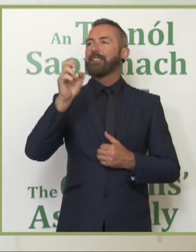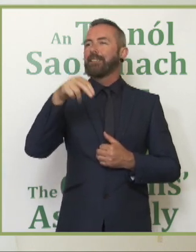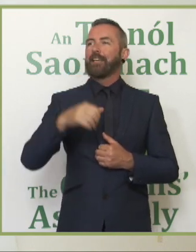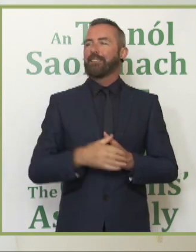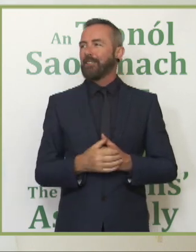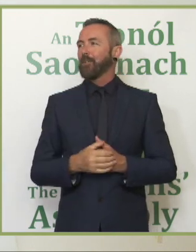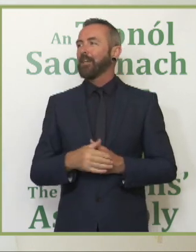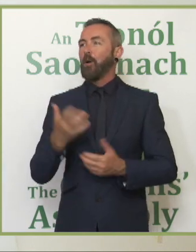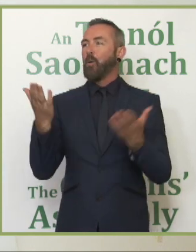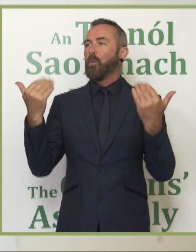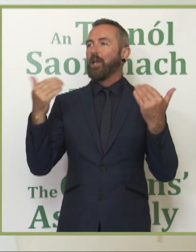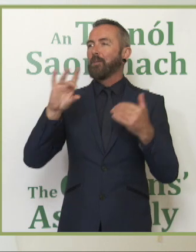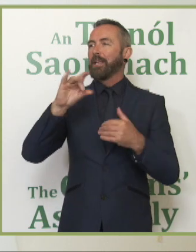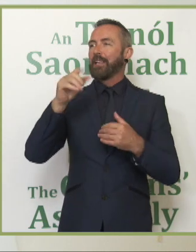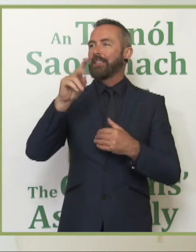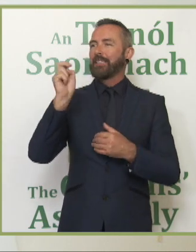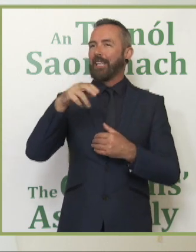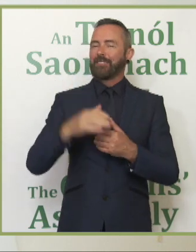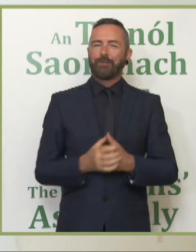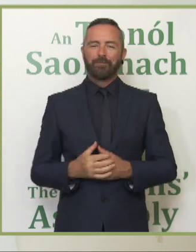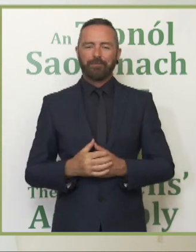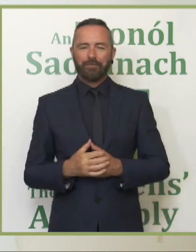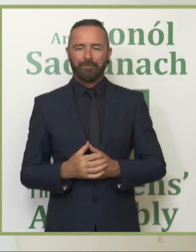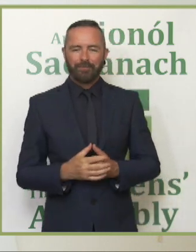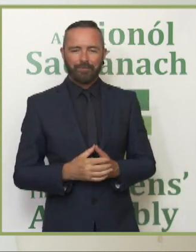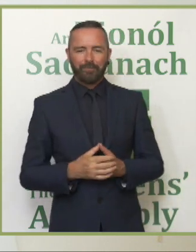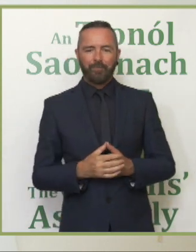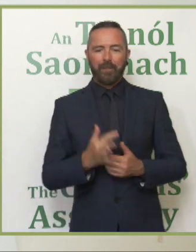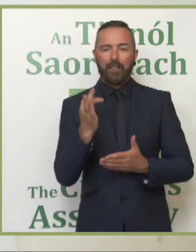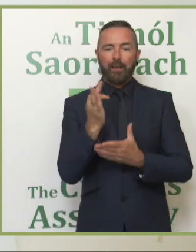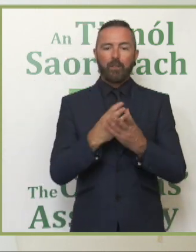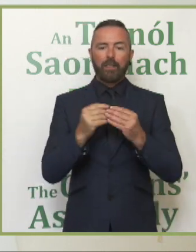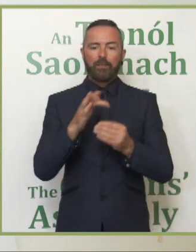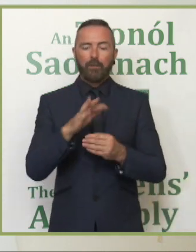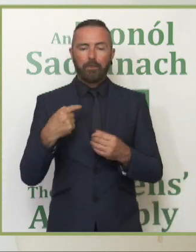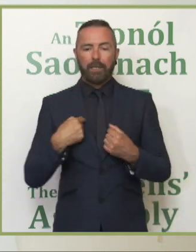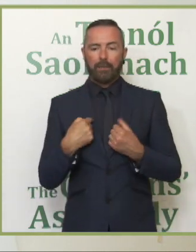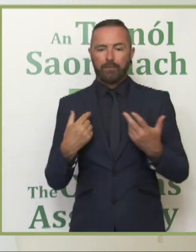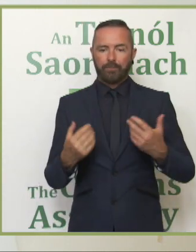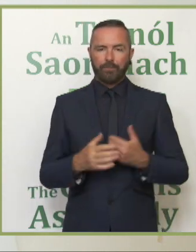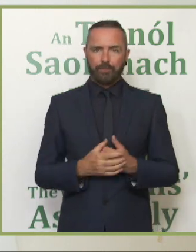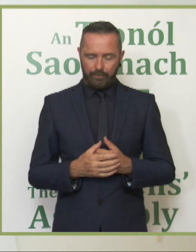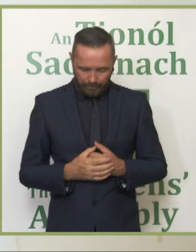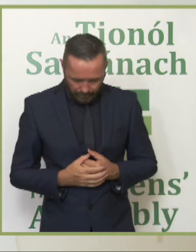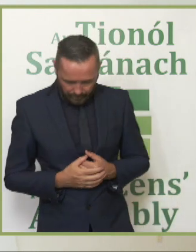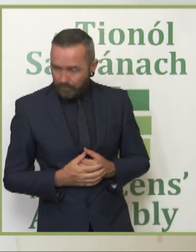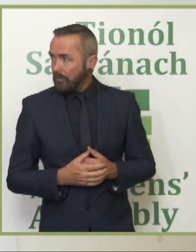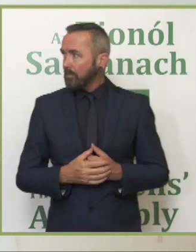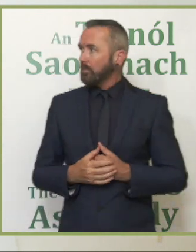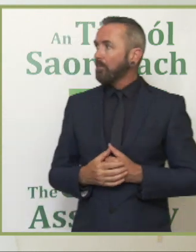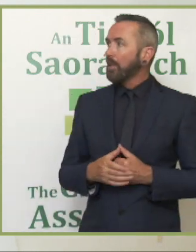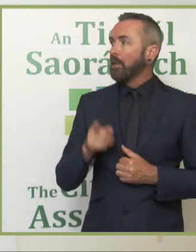Caden. Welcome, Caden. So just a couple of things from me. If that's where we've got to at the end of this, an